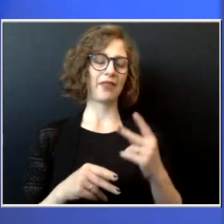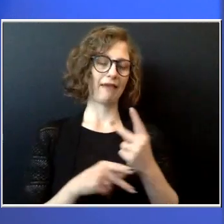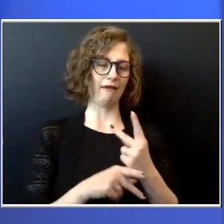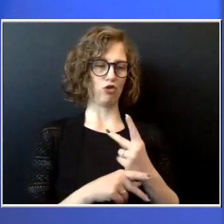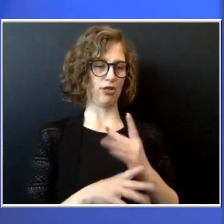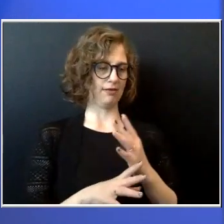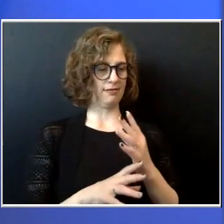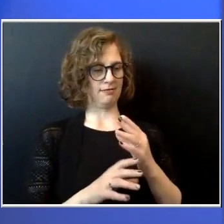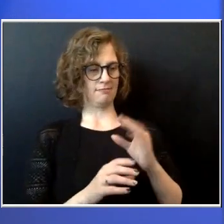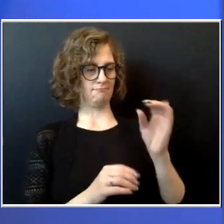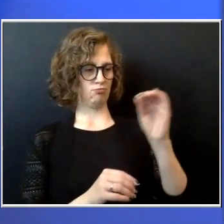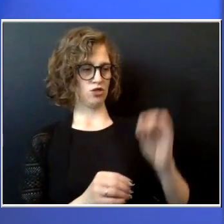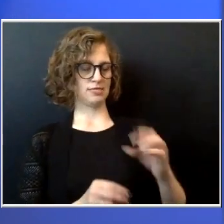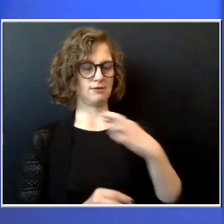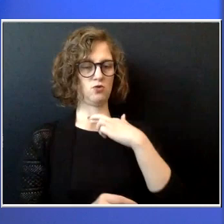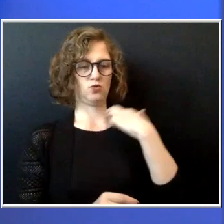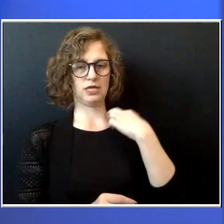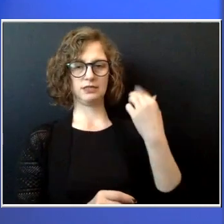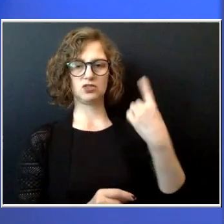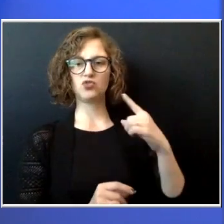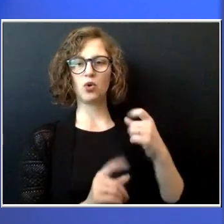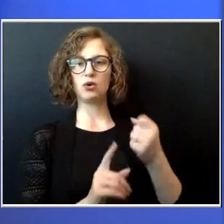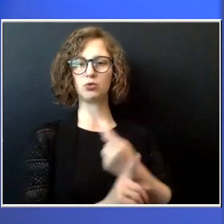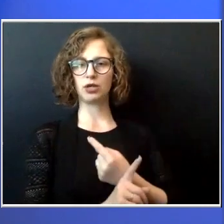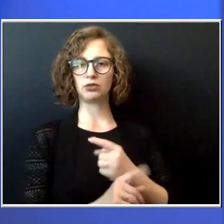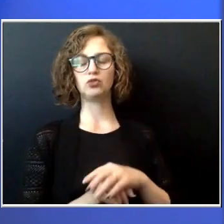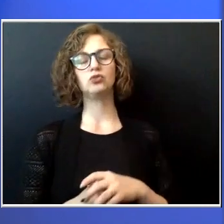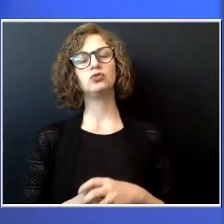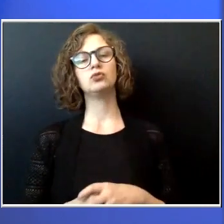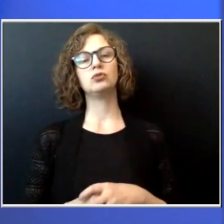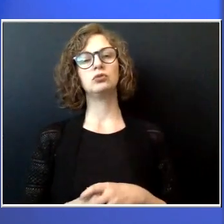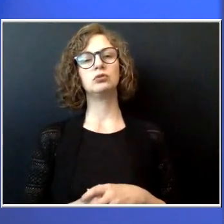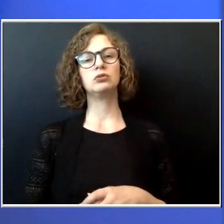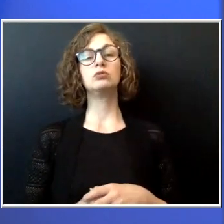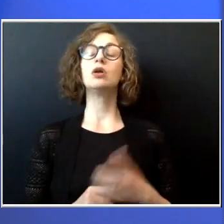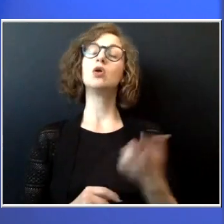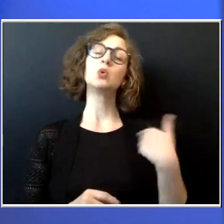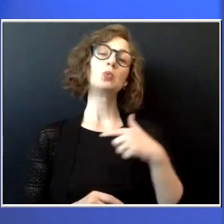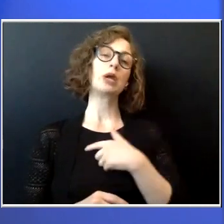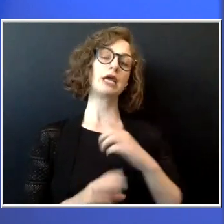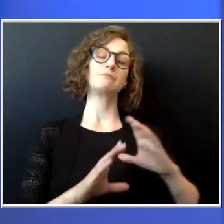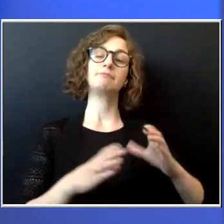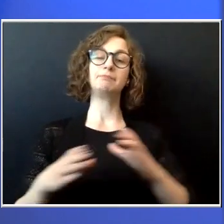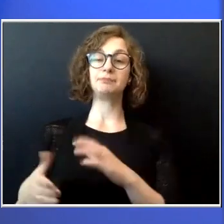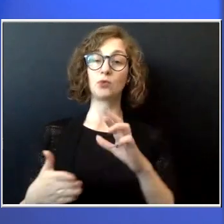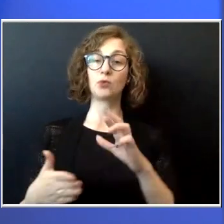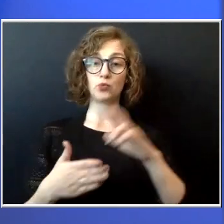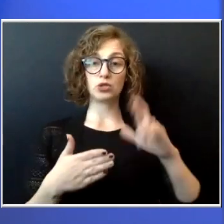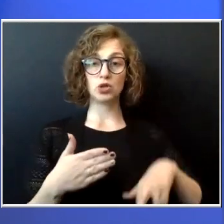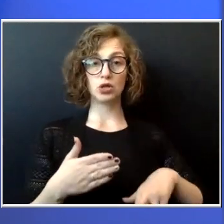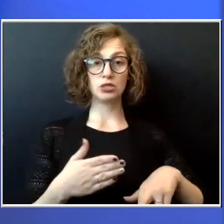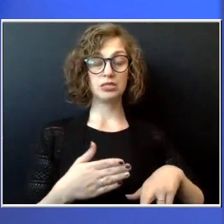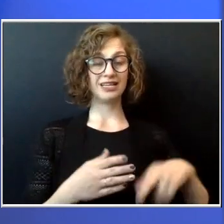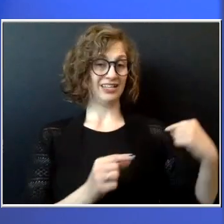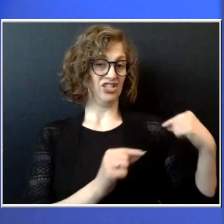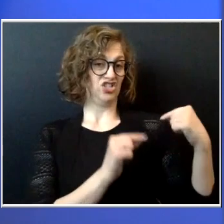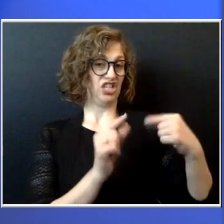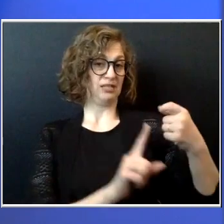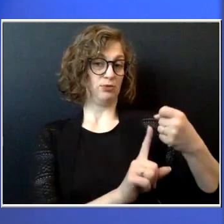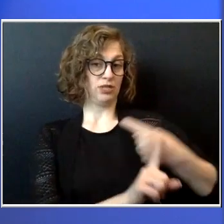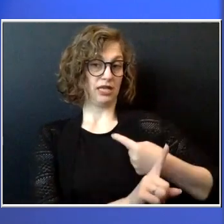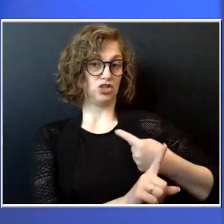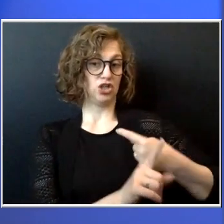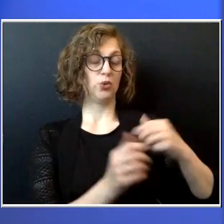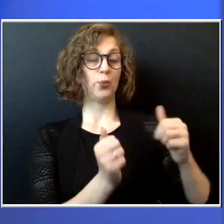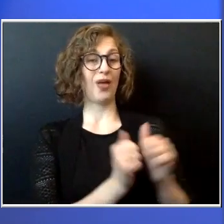in general, broad overview, we categorize results based on, are they mutations in genes that are with a high risk of cancer,